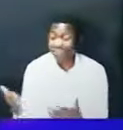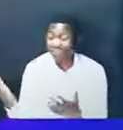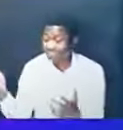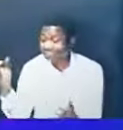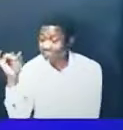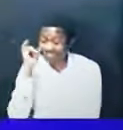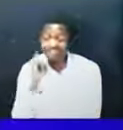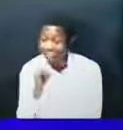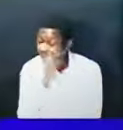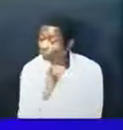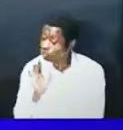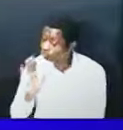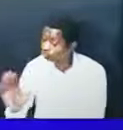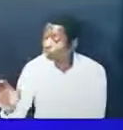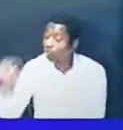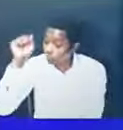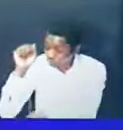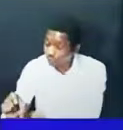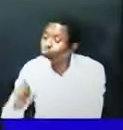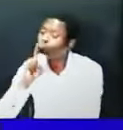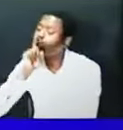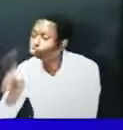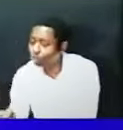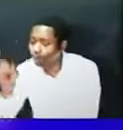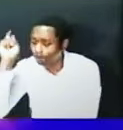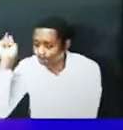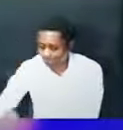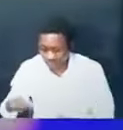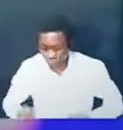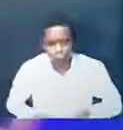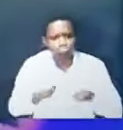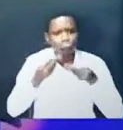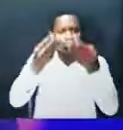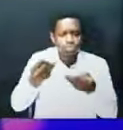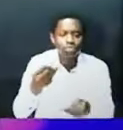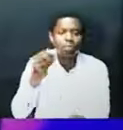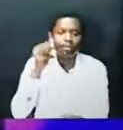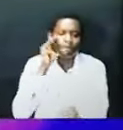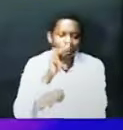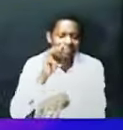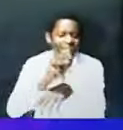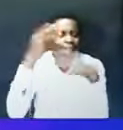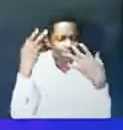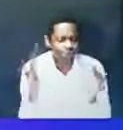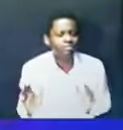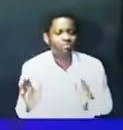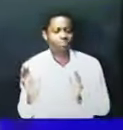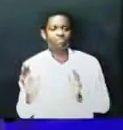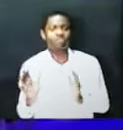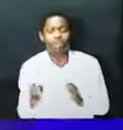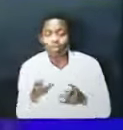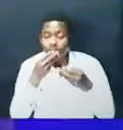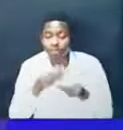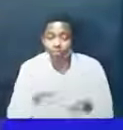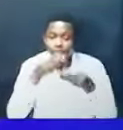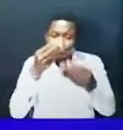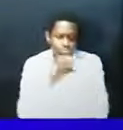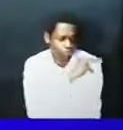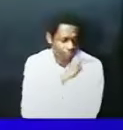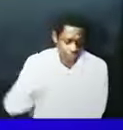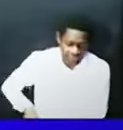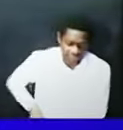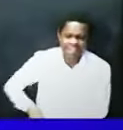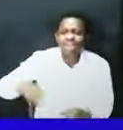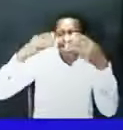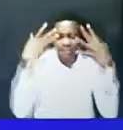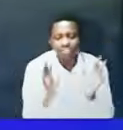Messiah. That's all. Ebinomo kan se Israel edi nyankopon hwamo wo se ni onyame yi won si nche na fe o se asori na se